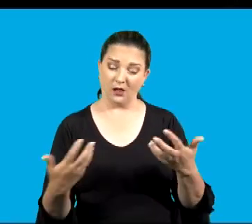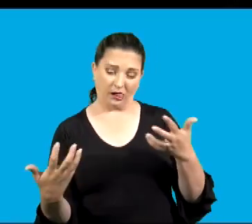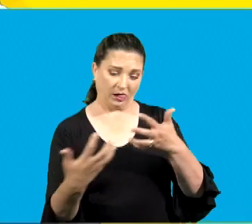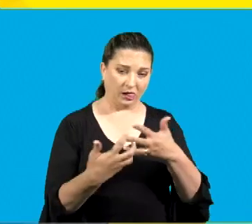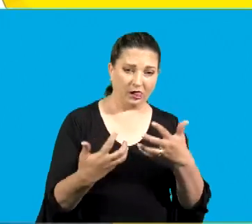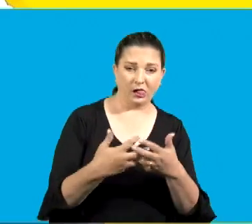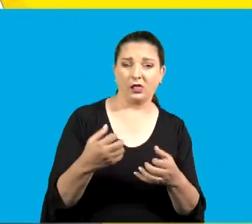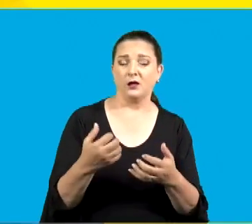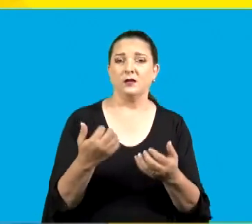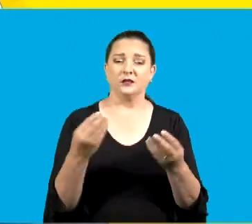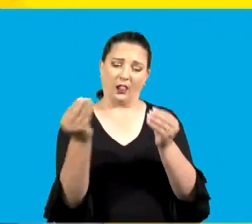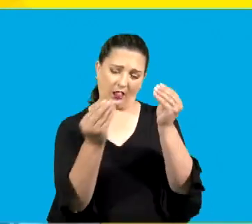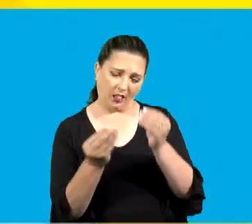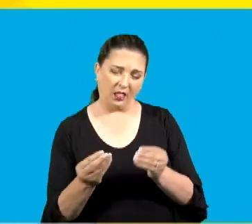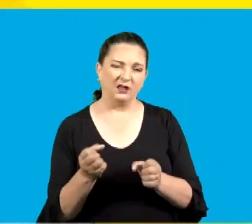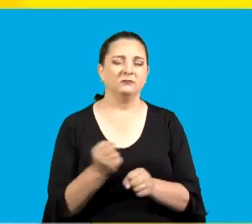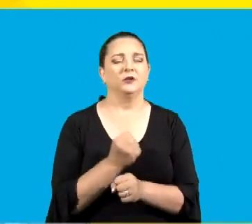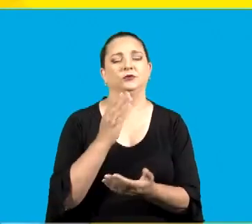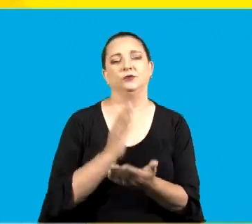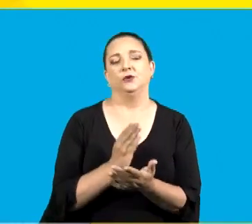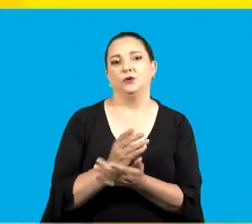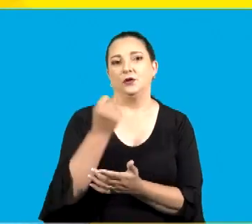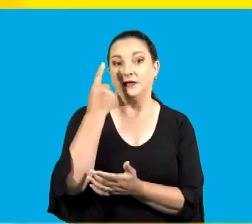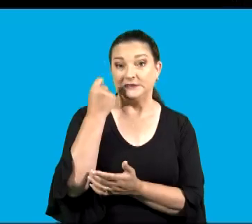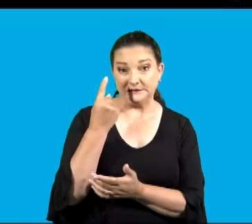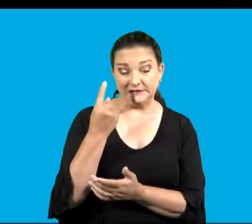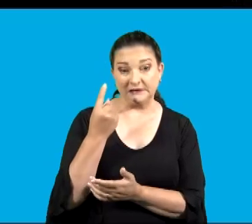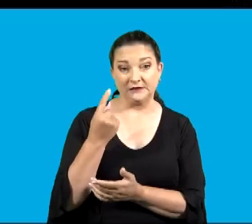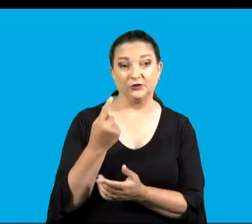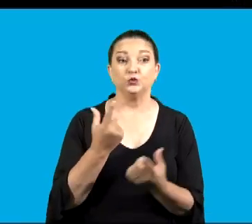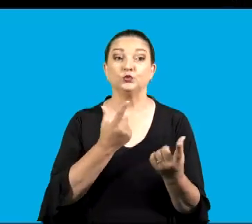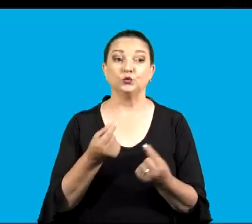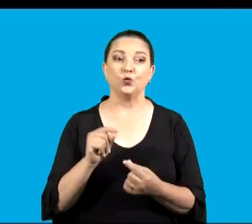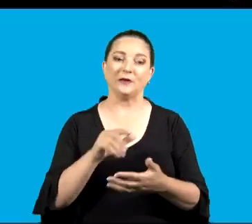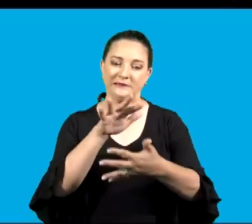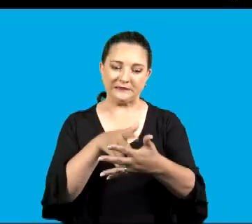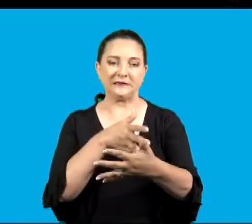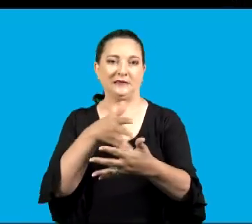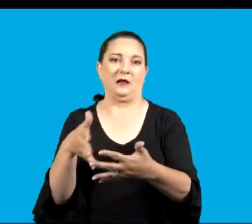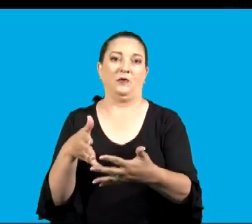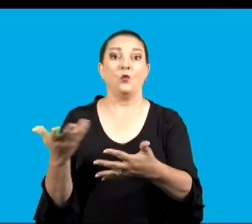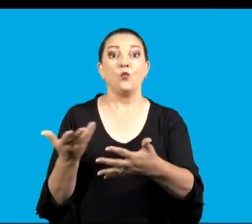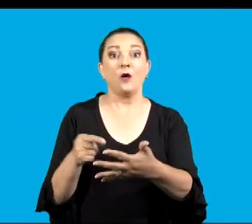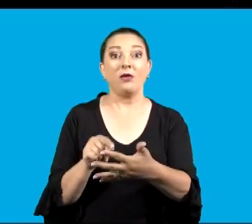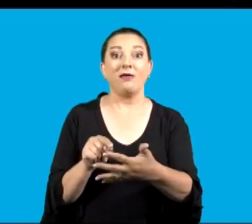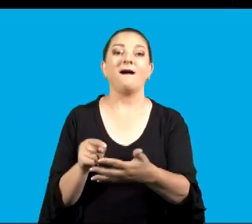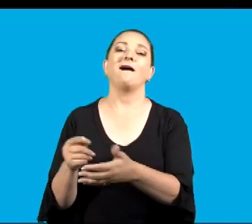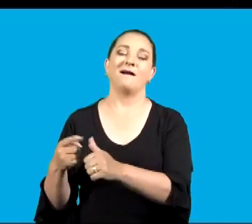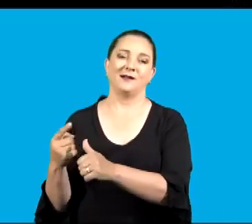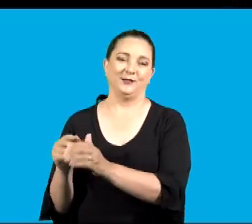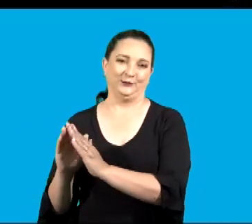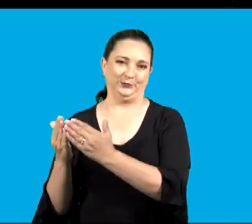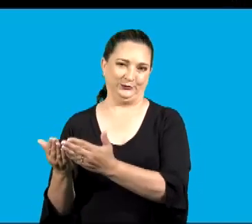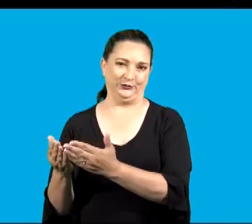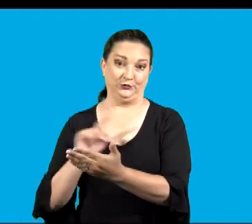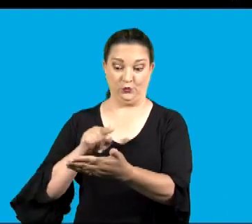reconciliations, understand the demands of the examiner. In this case, we are required to use the table provided in the answer book to show